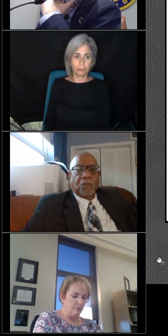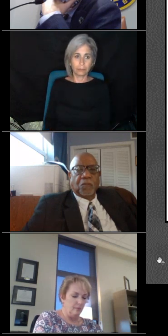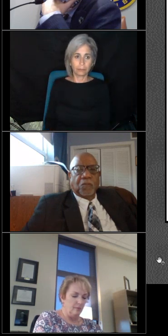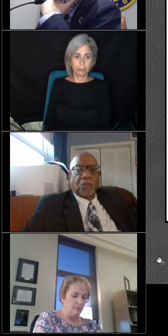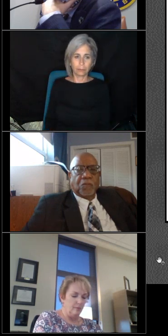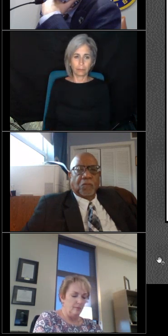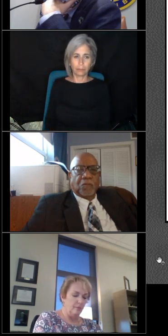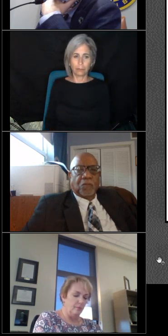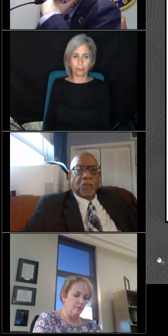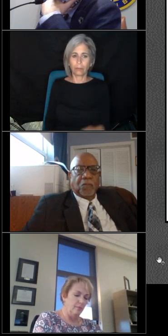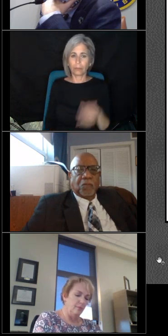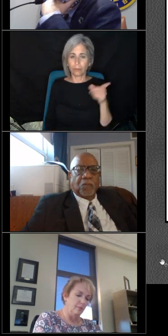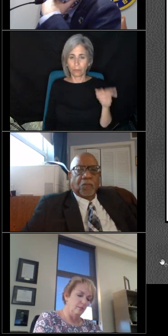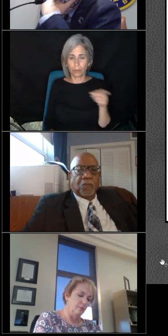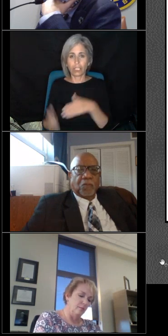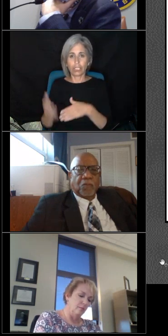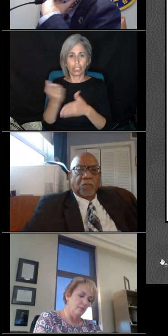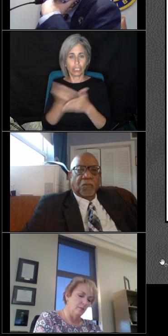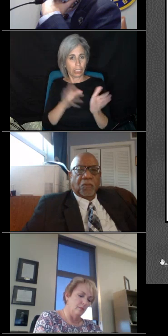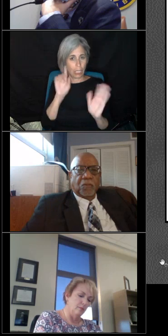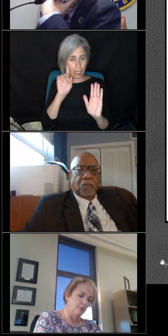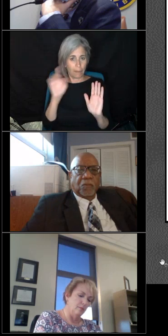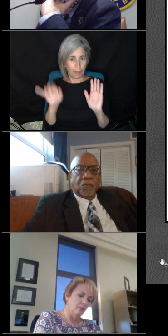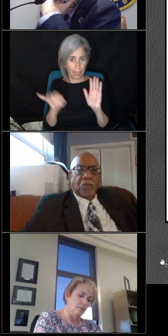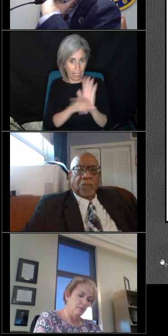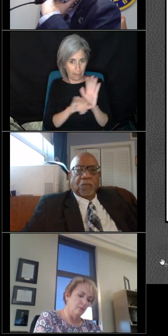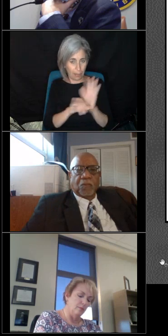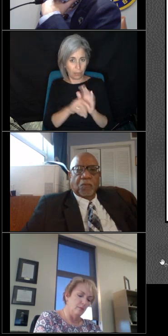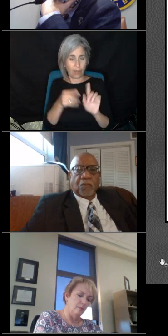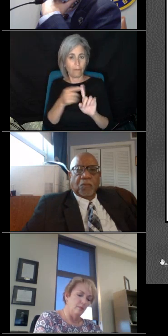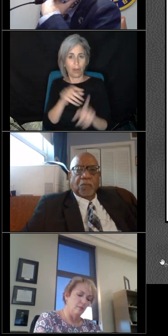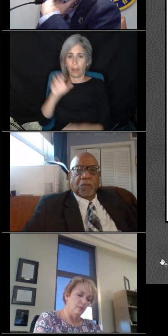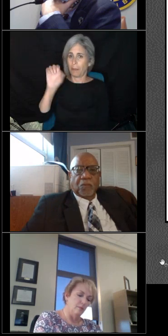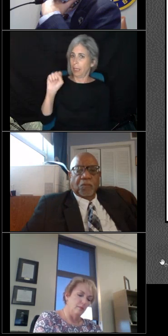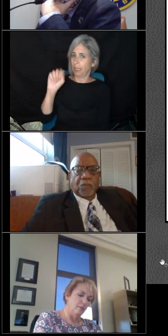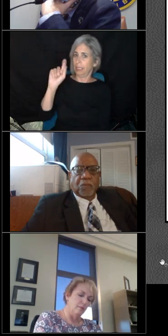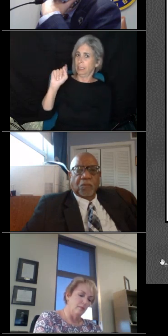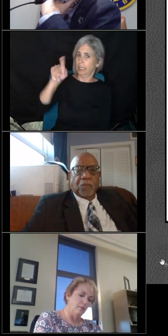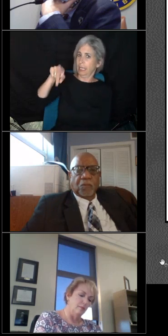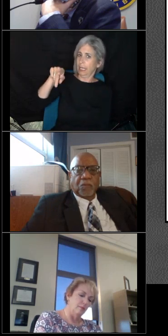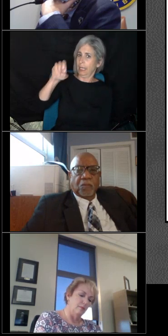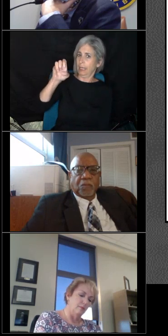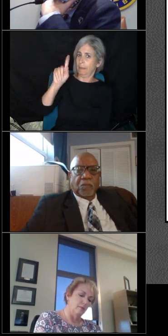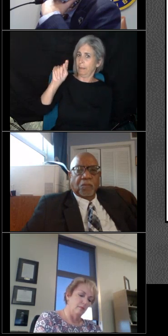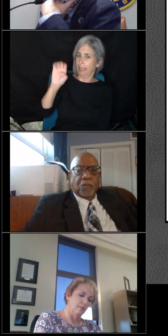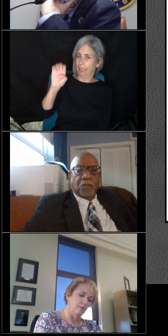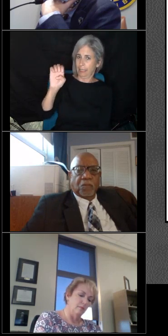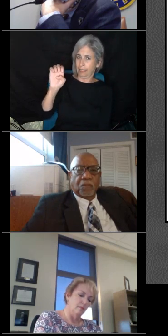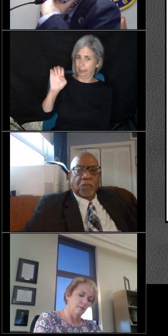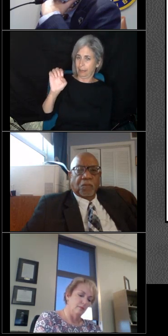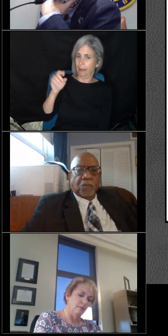I'm just going to give you a few images. This is an image from St. Petersburg. Next slide.